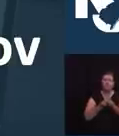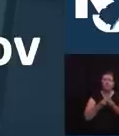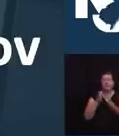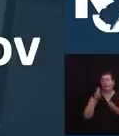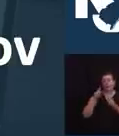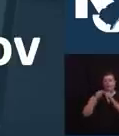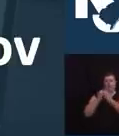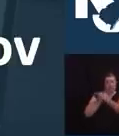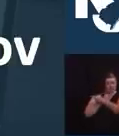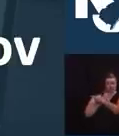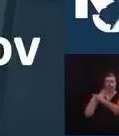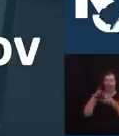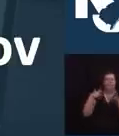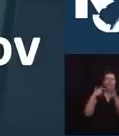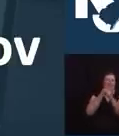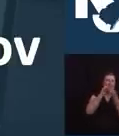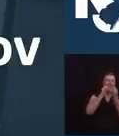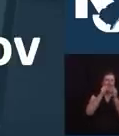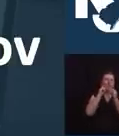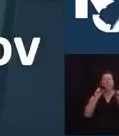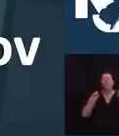which now stands at